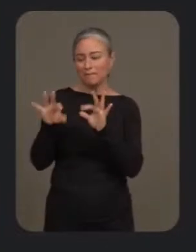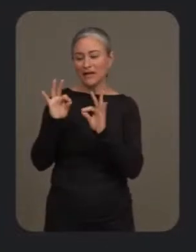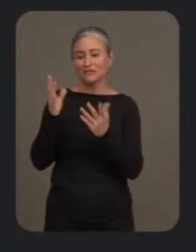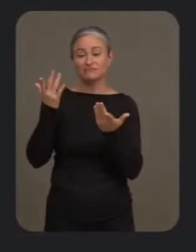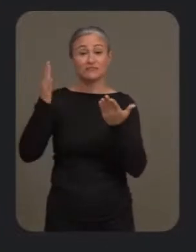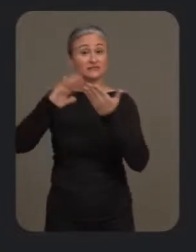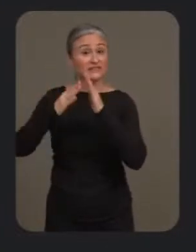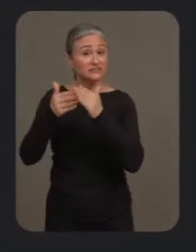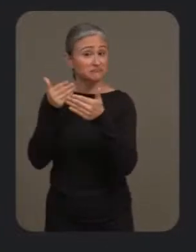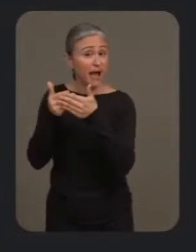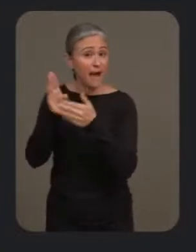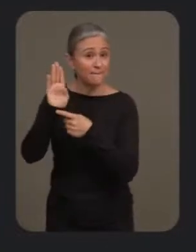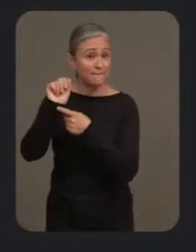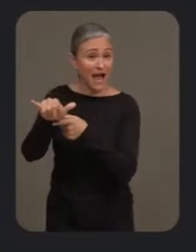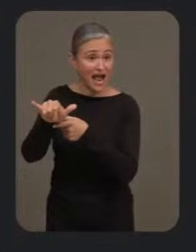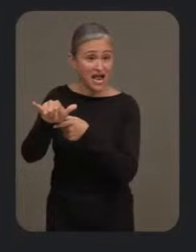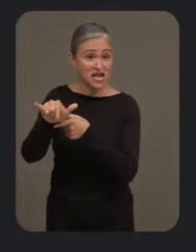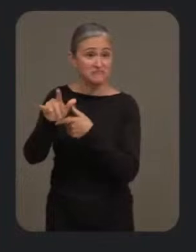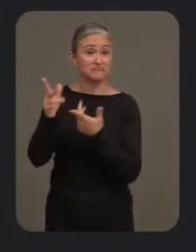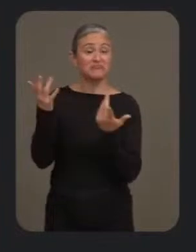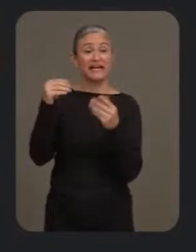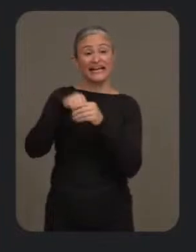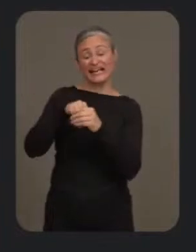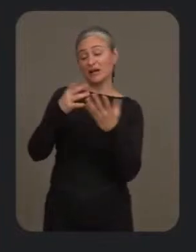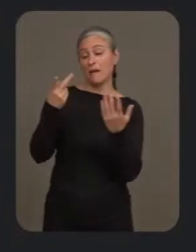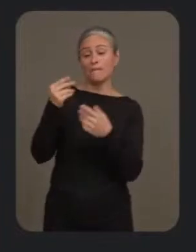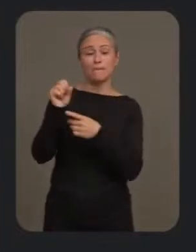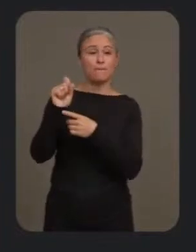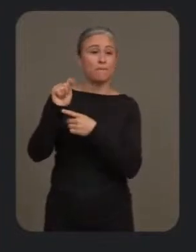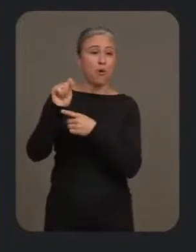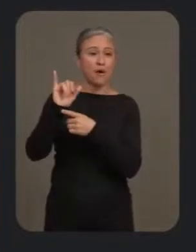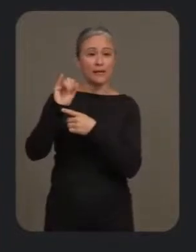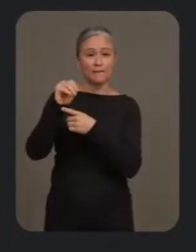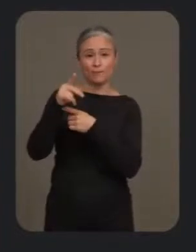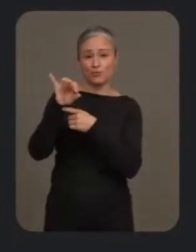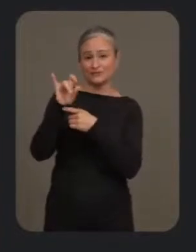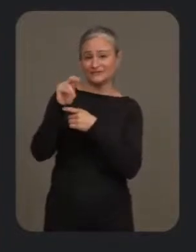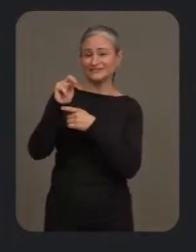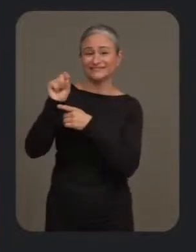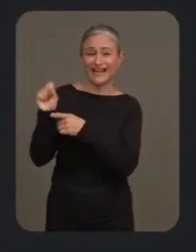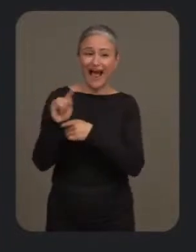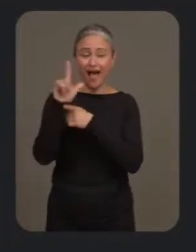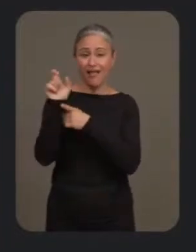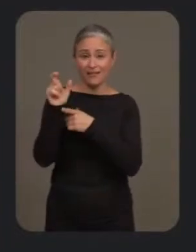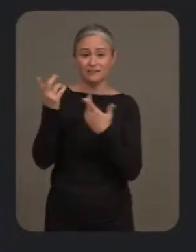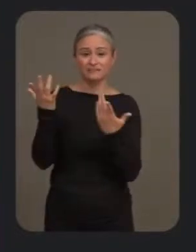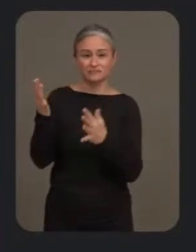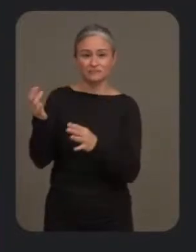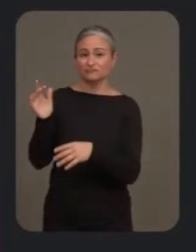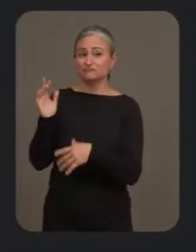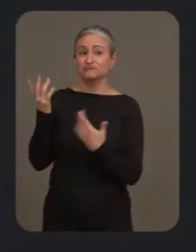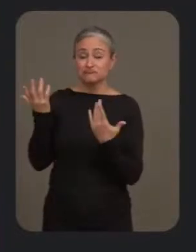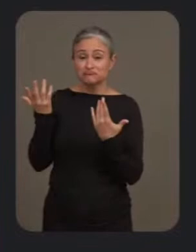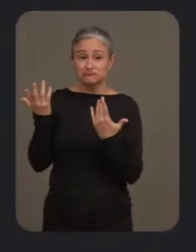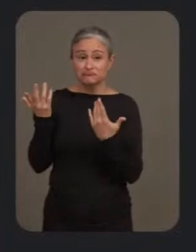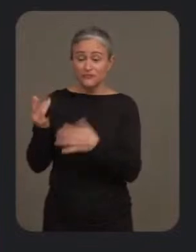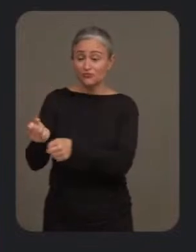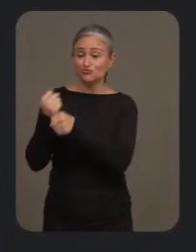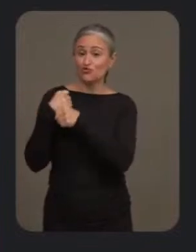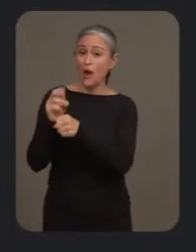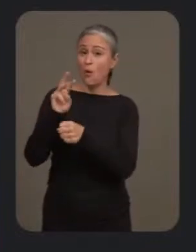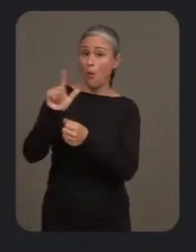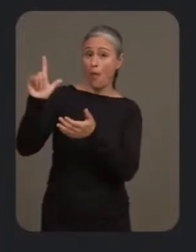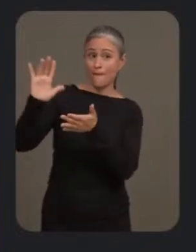am I going to do? City by the Bay in a post-impressionist style. Cool. And I tap